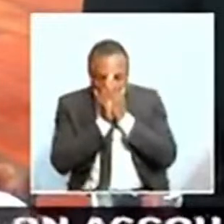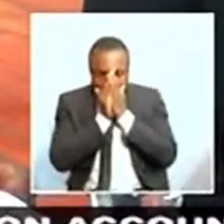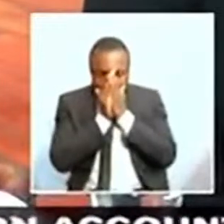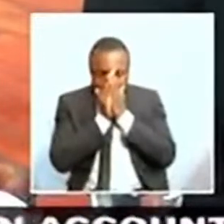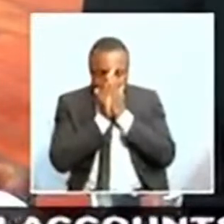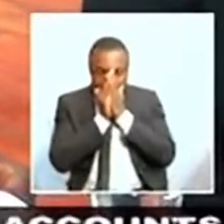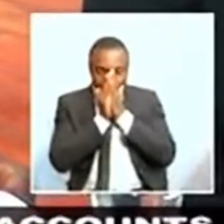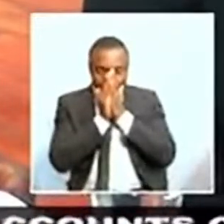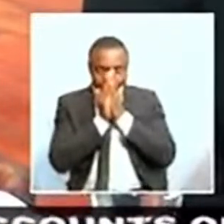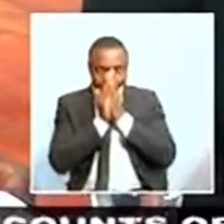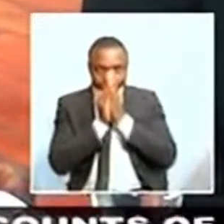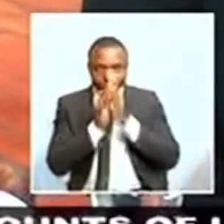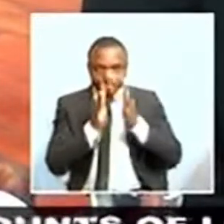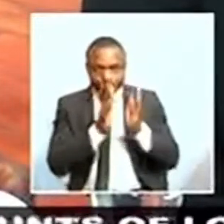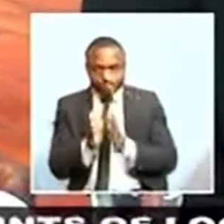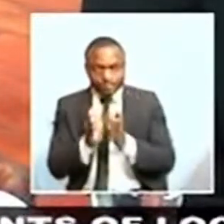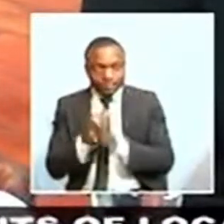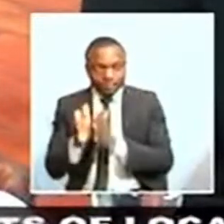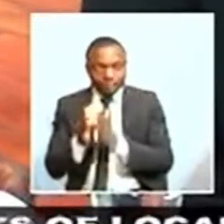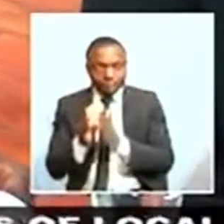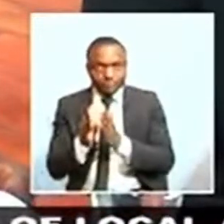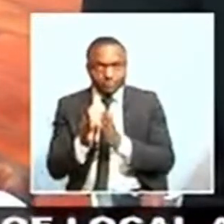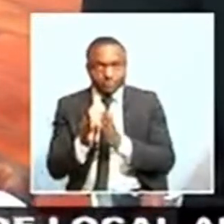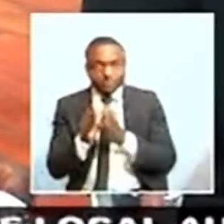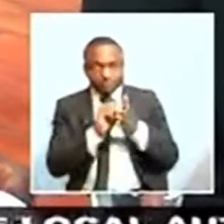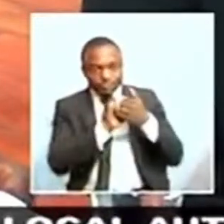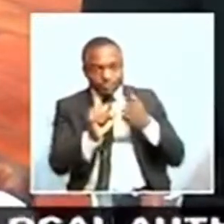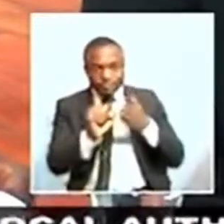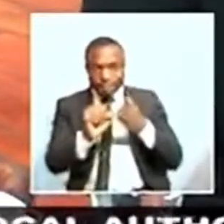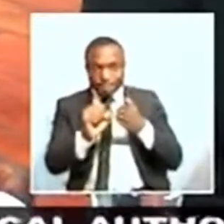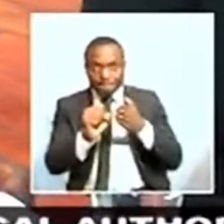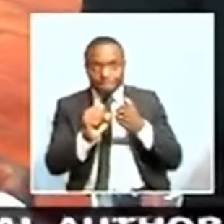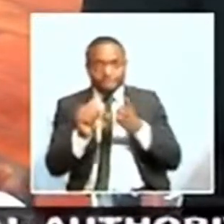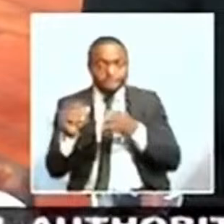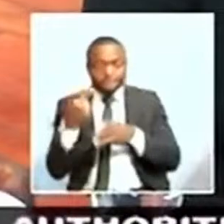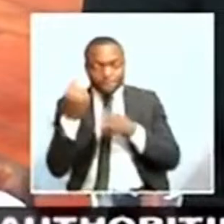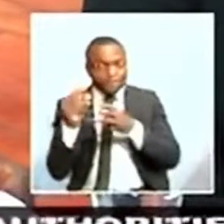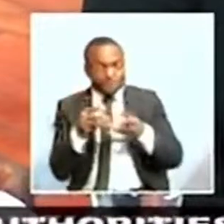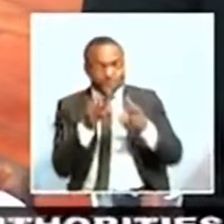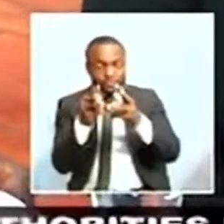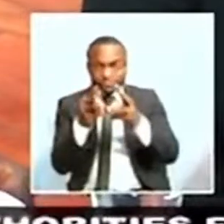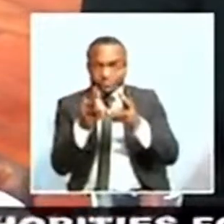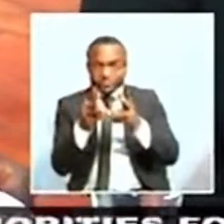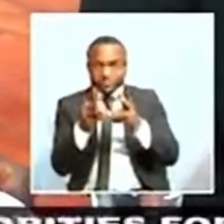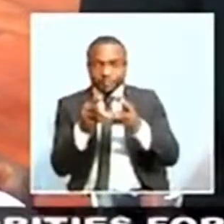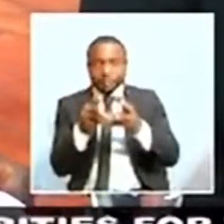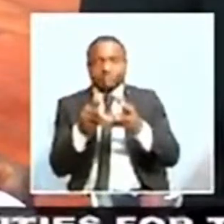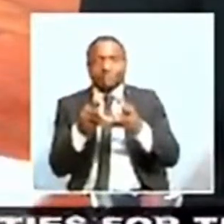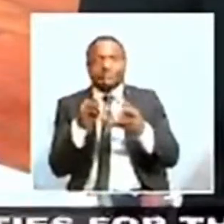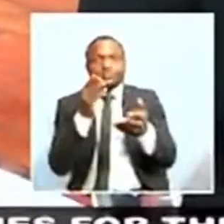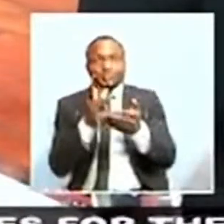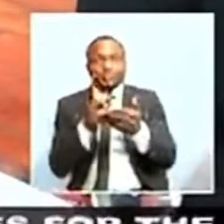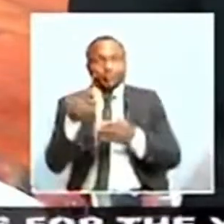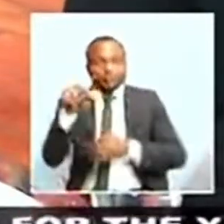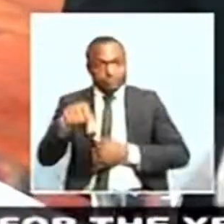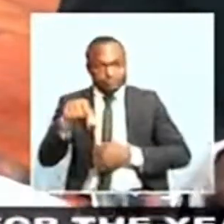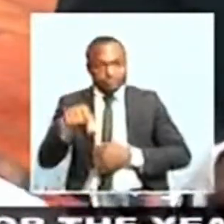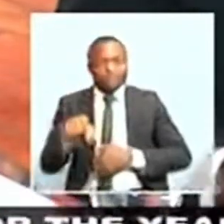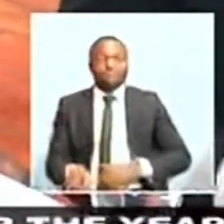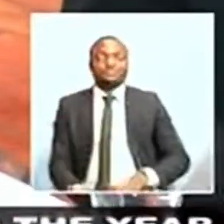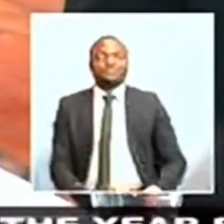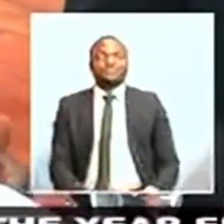measures, timely preparation of financial statements has been adopted as the only way to ensure that opinion remains unqualified.